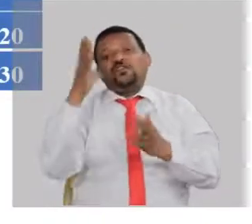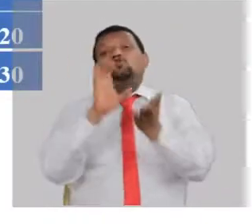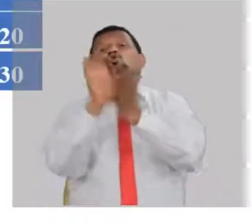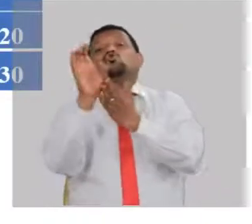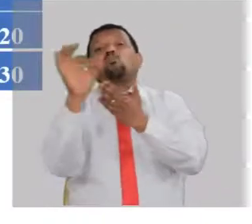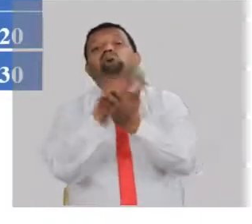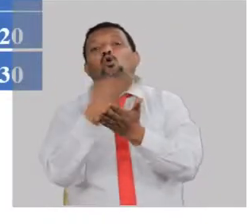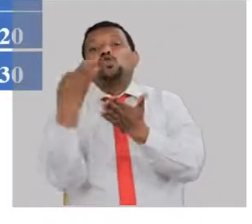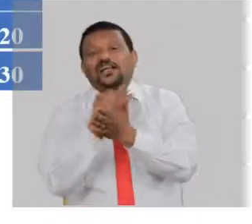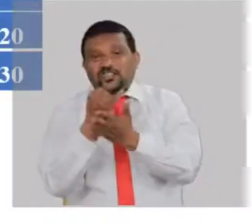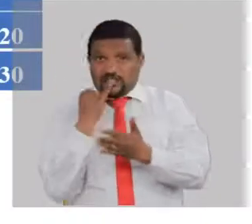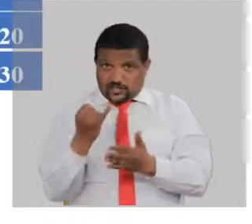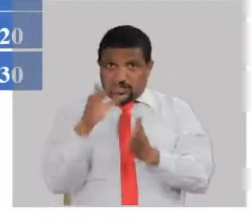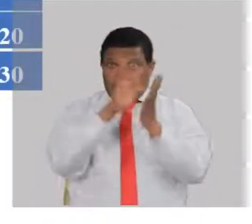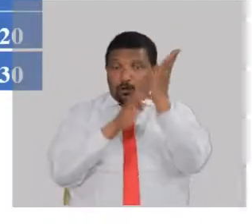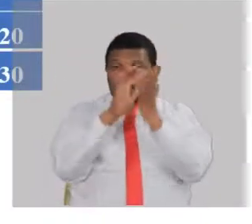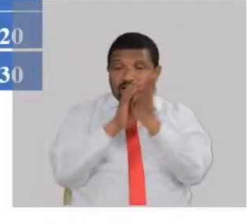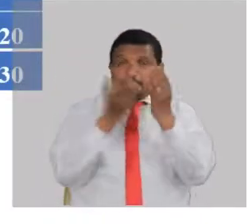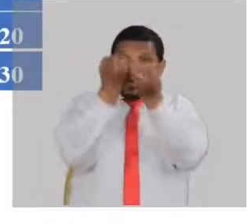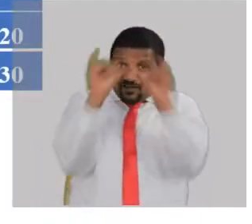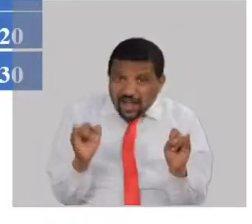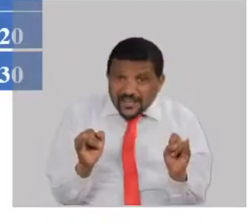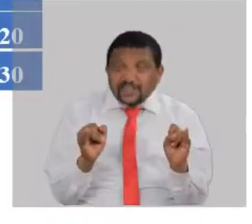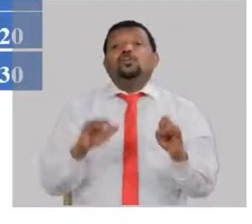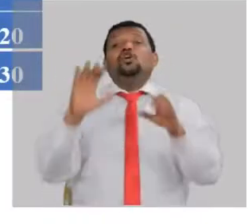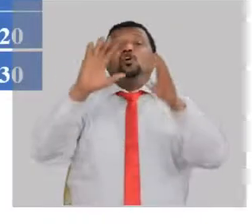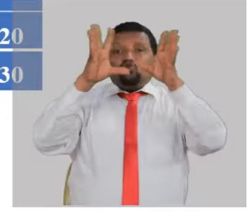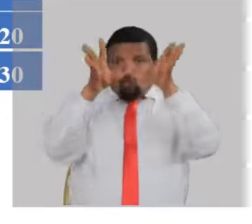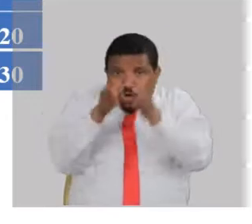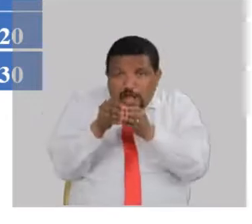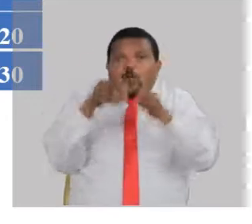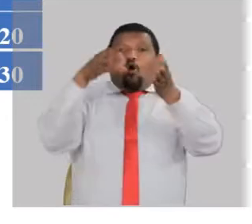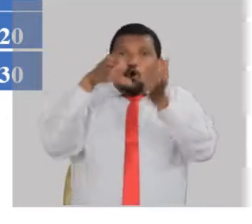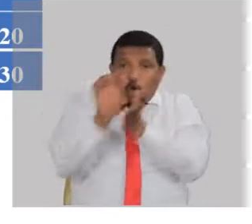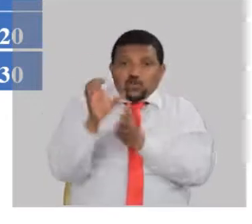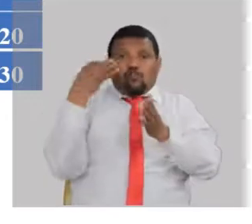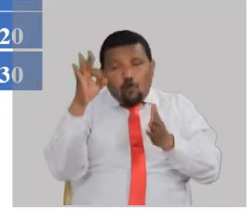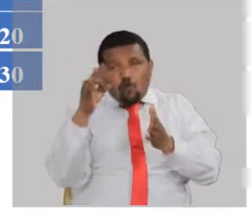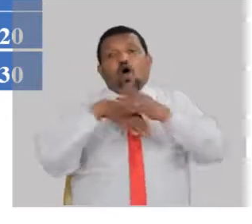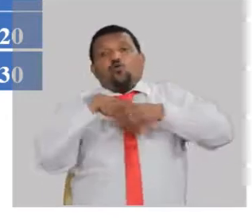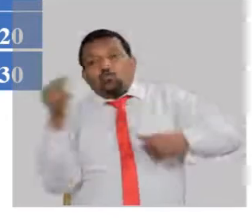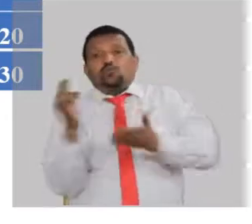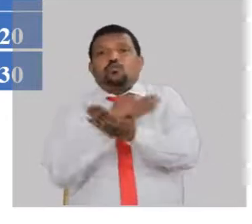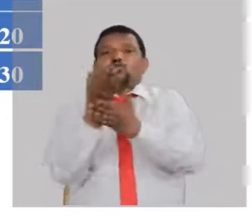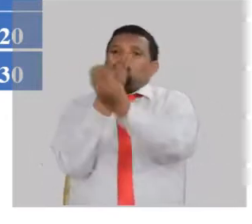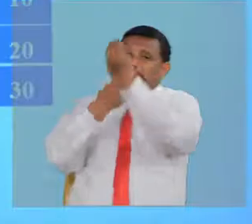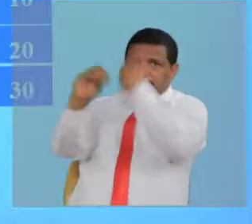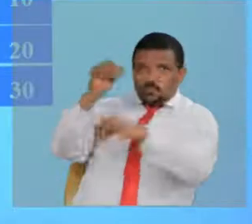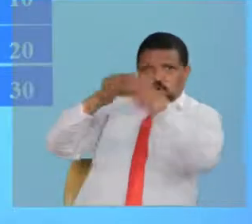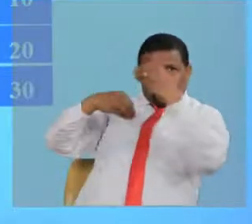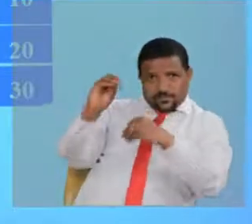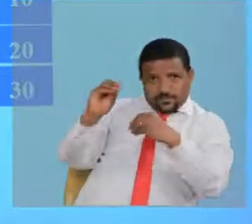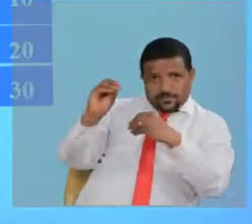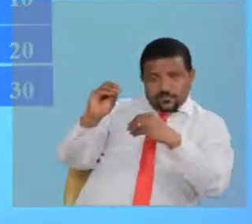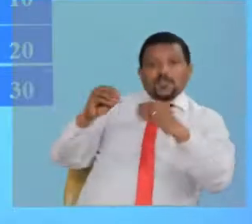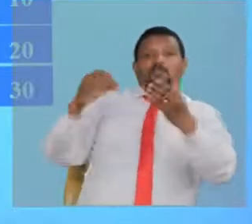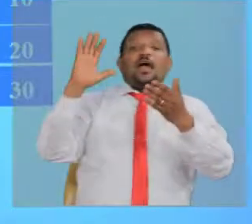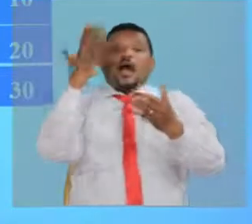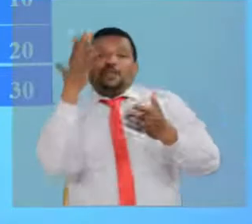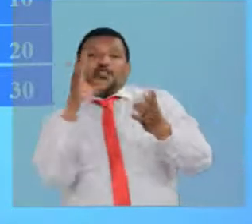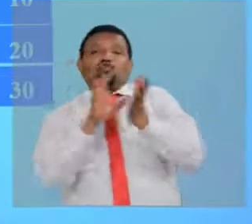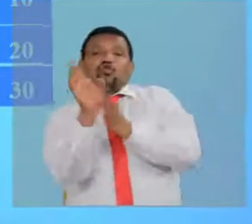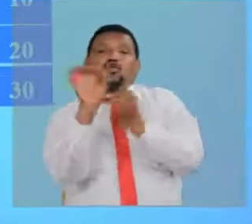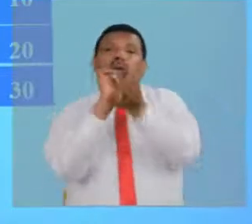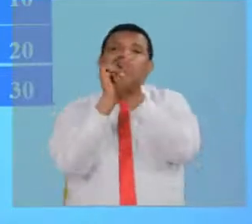of production is calculated by dividing total cost for the output produced and sold. The average cost